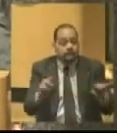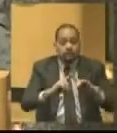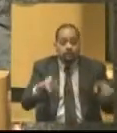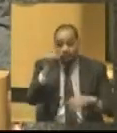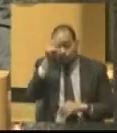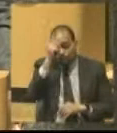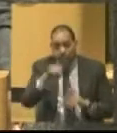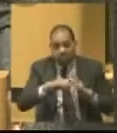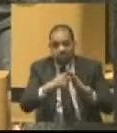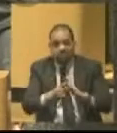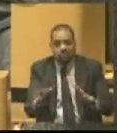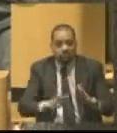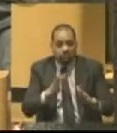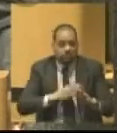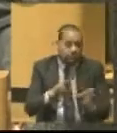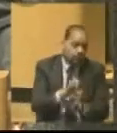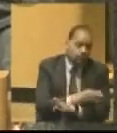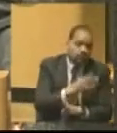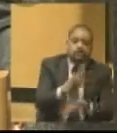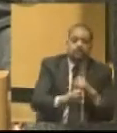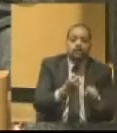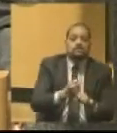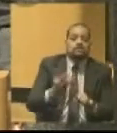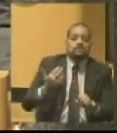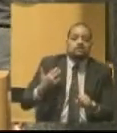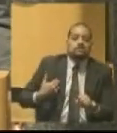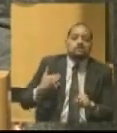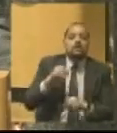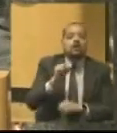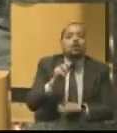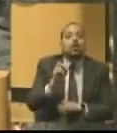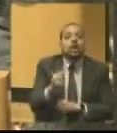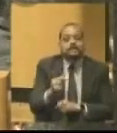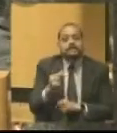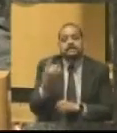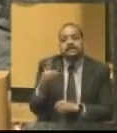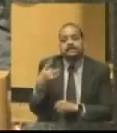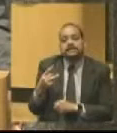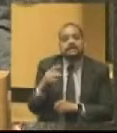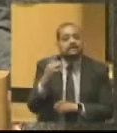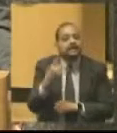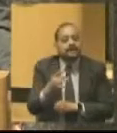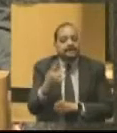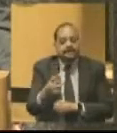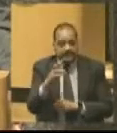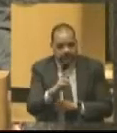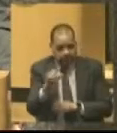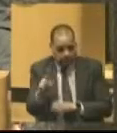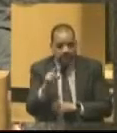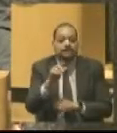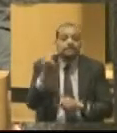8, 1861. There was no 20-month delay requiring any explanation. Lincoln was neither reluctant